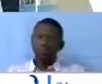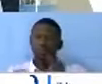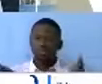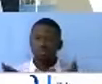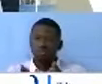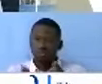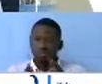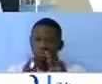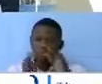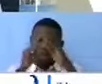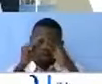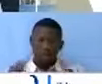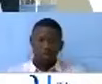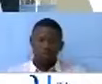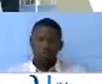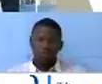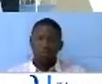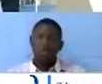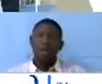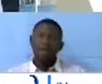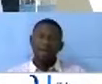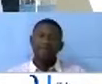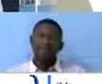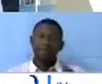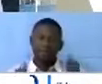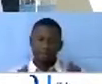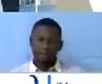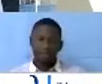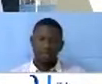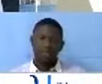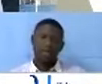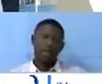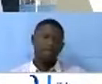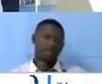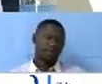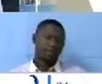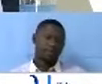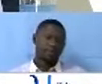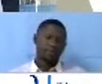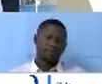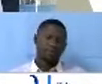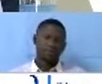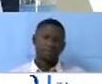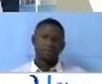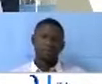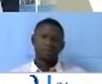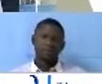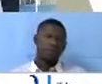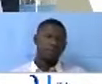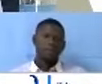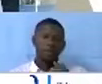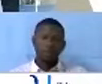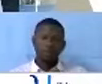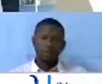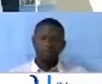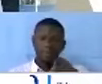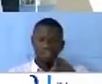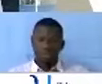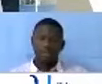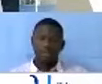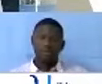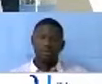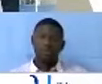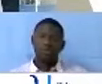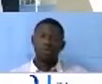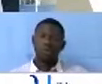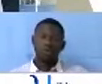there was a chair. Ñu yob ma ci benn neeg bu ndaw boo xam ne am na toog bu fa nekkoon. They sat me on it. Ñu dal di ma taaj ci toog